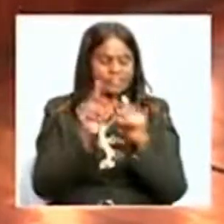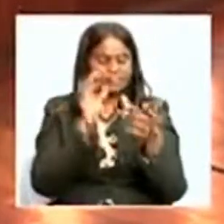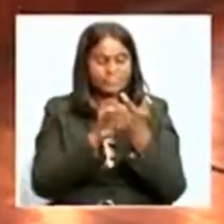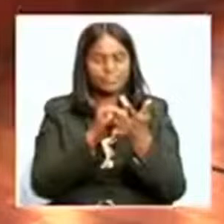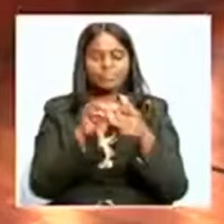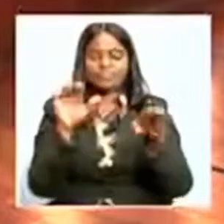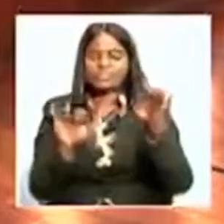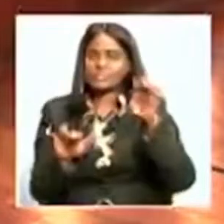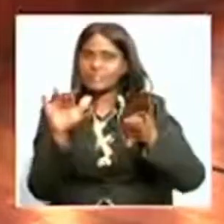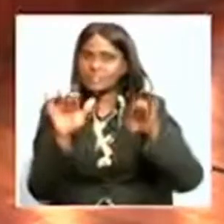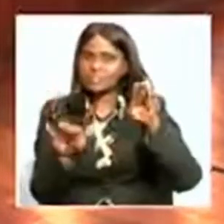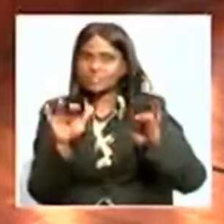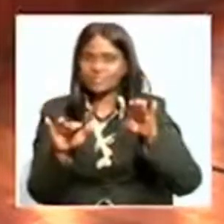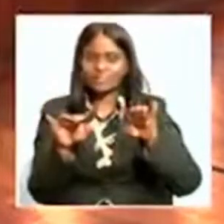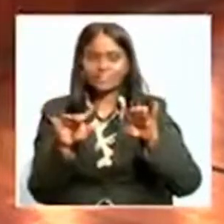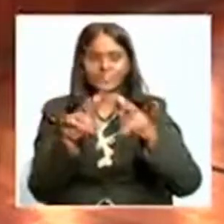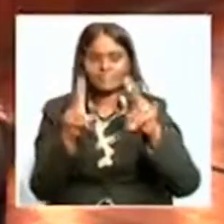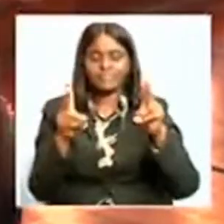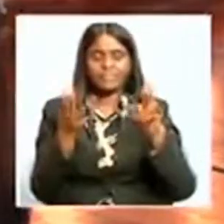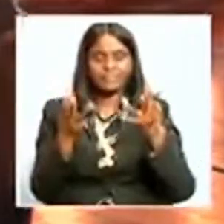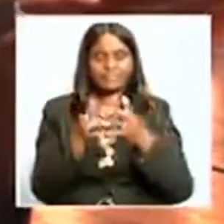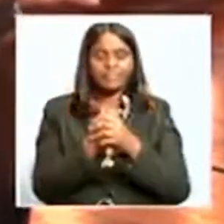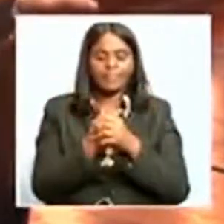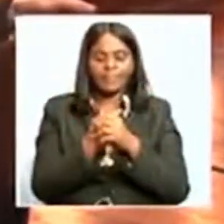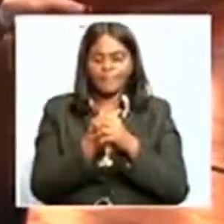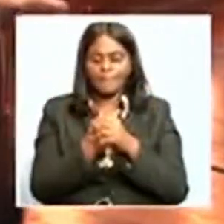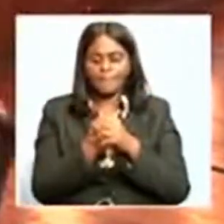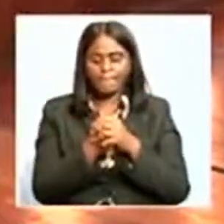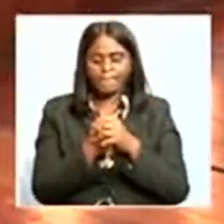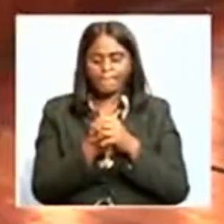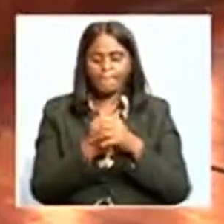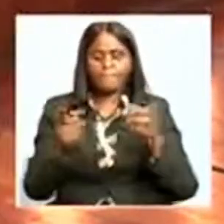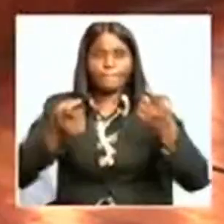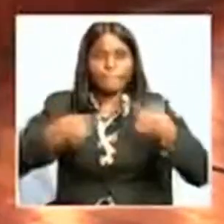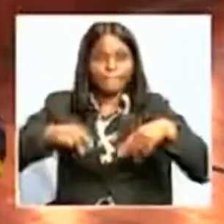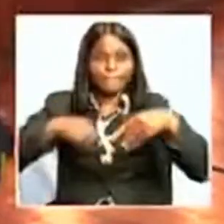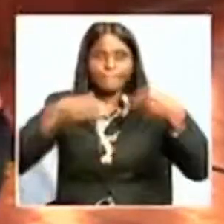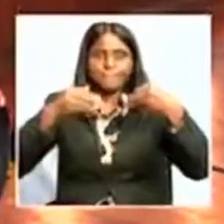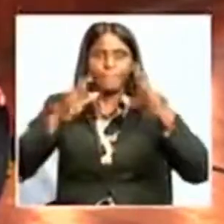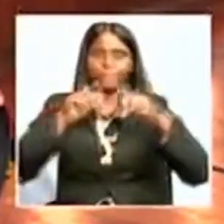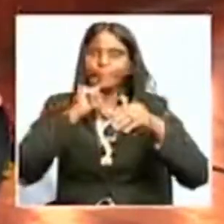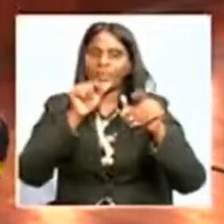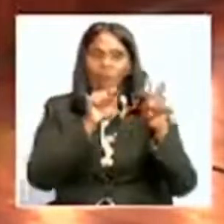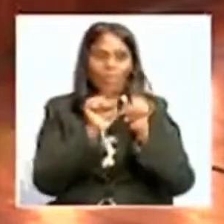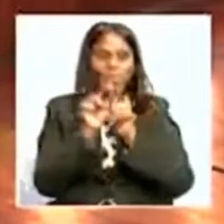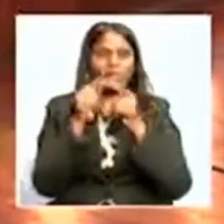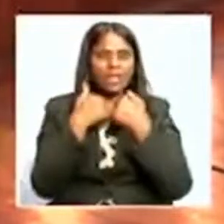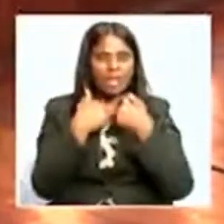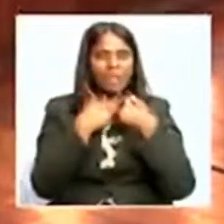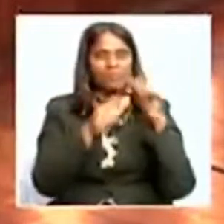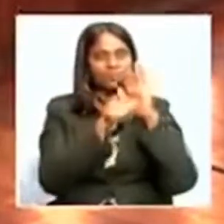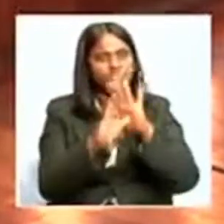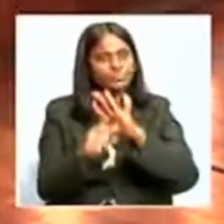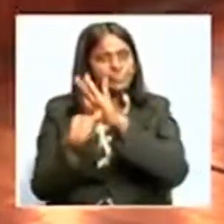a balance so that the local market does not also